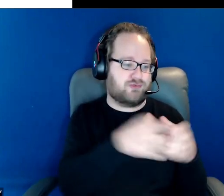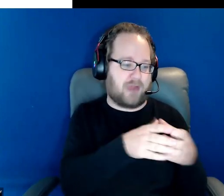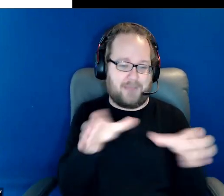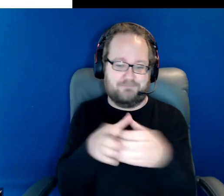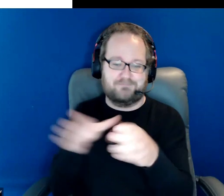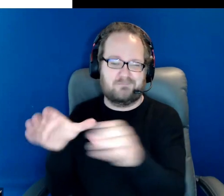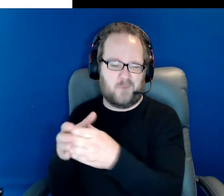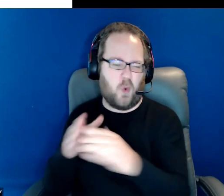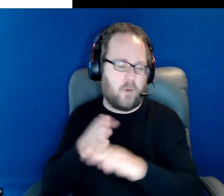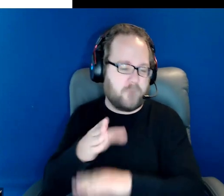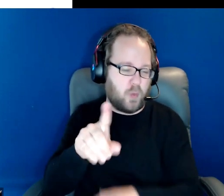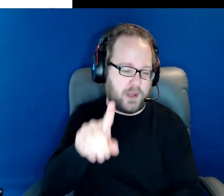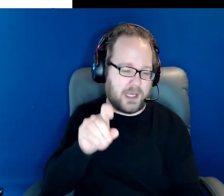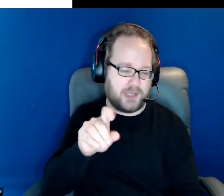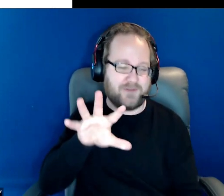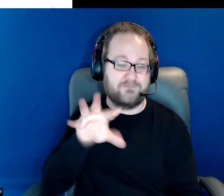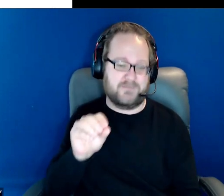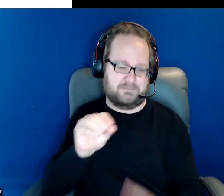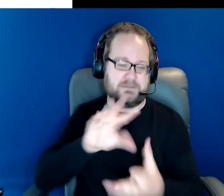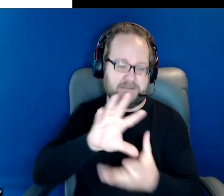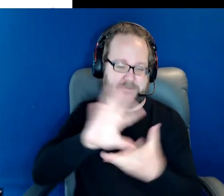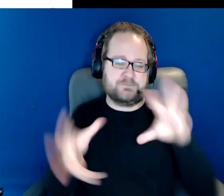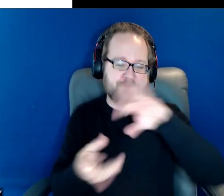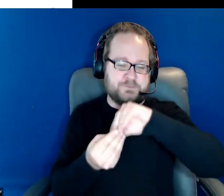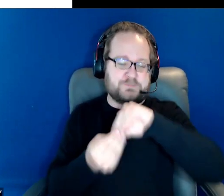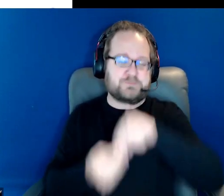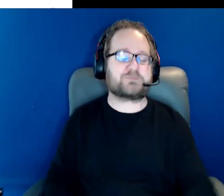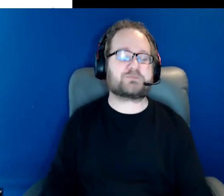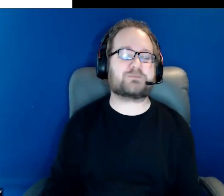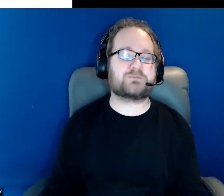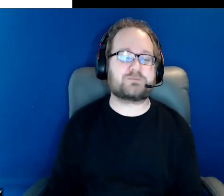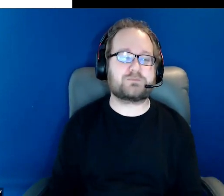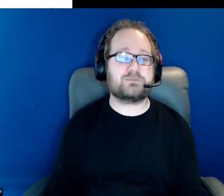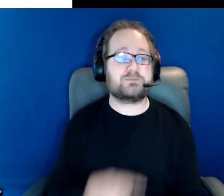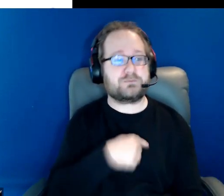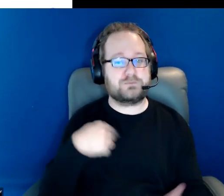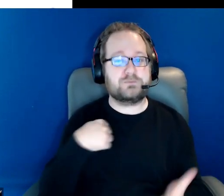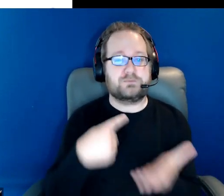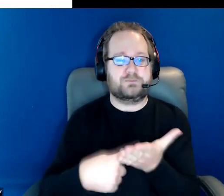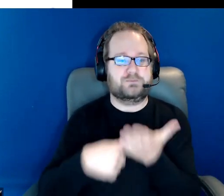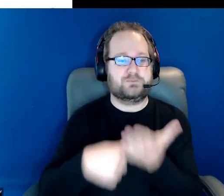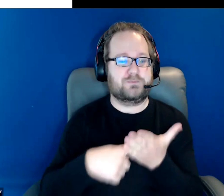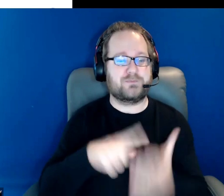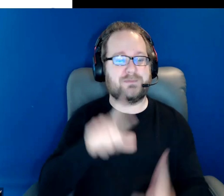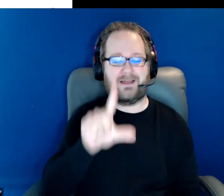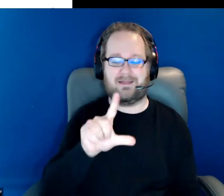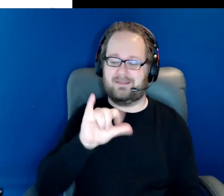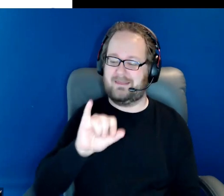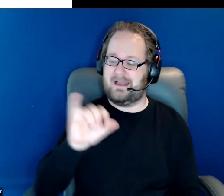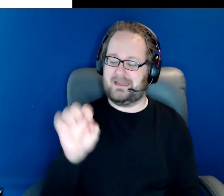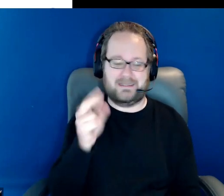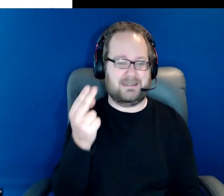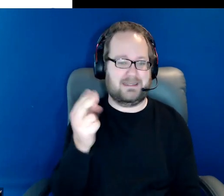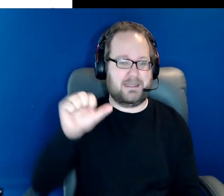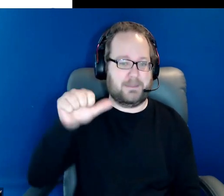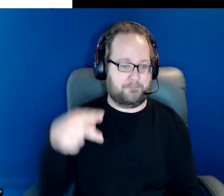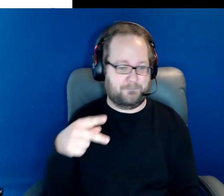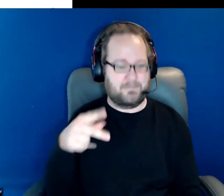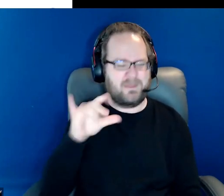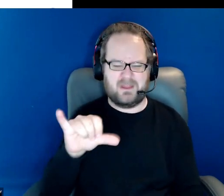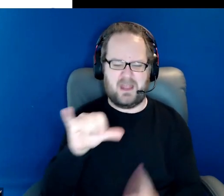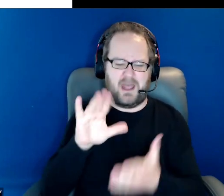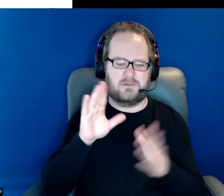slide. So let me talk for a minute about LIHEAP. LIHEAP is a block grant, meaning LIHEAP grant recipients have